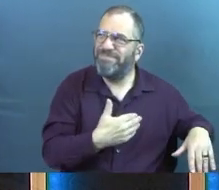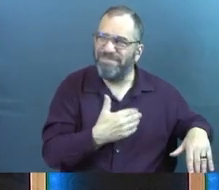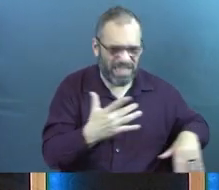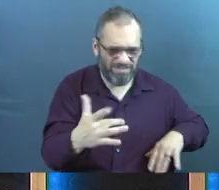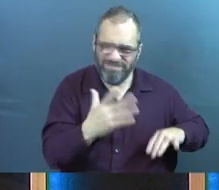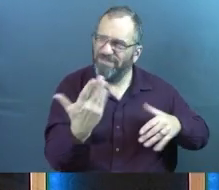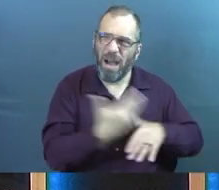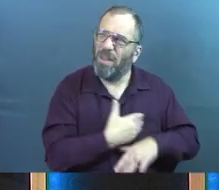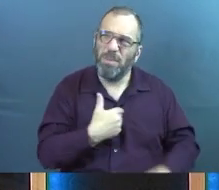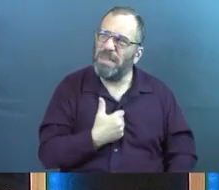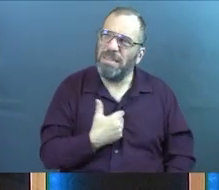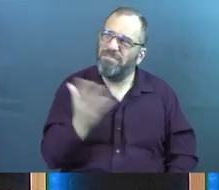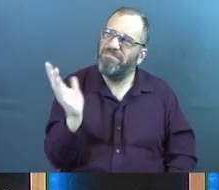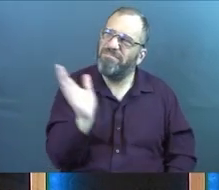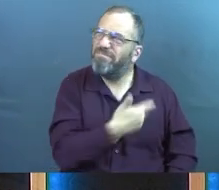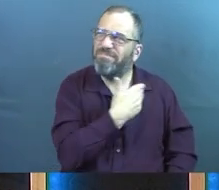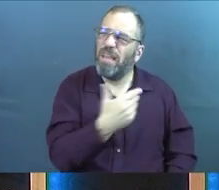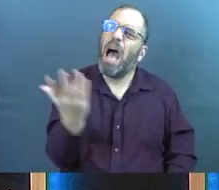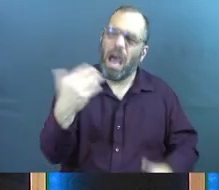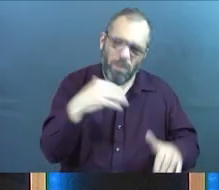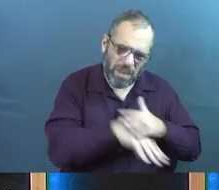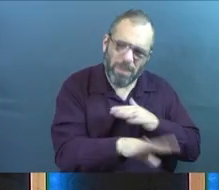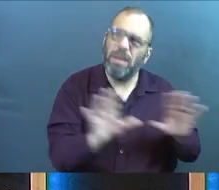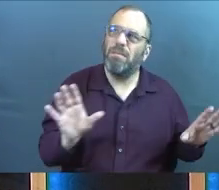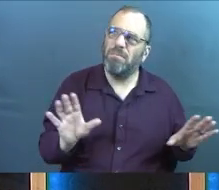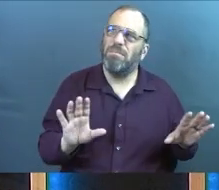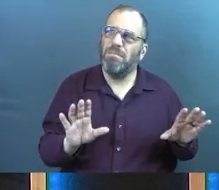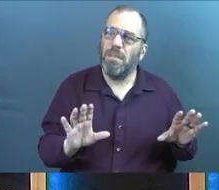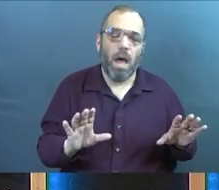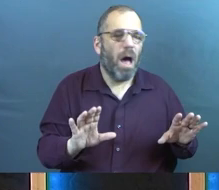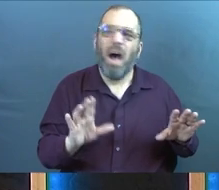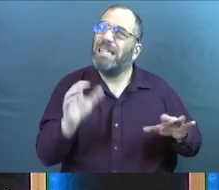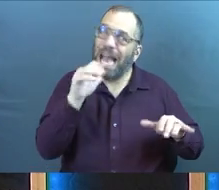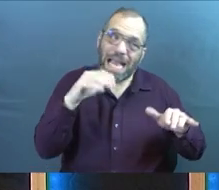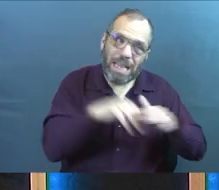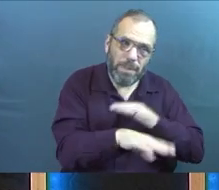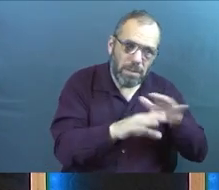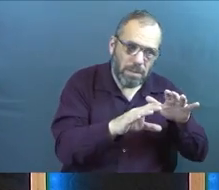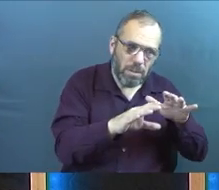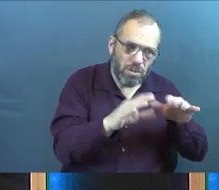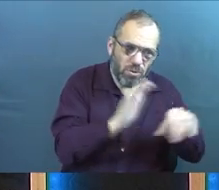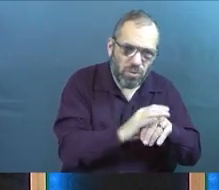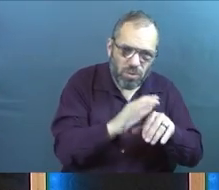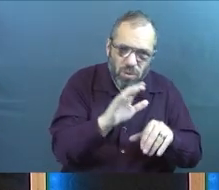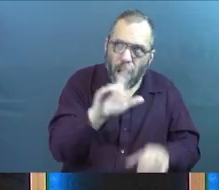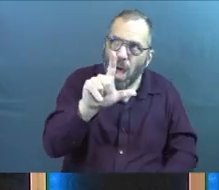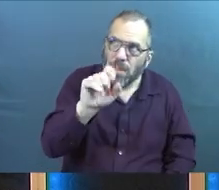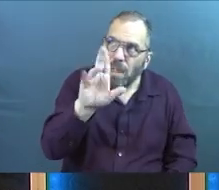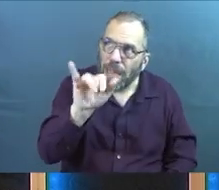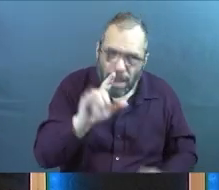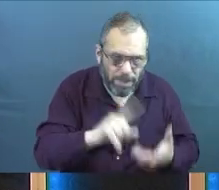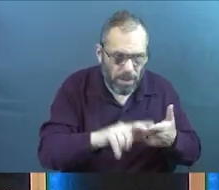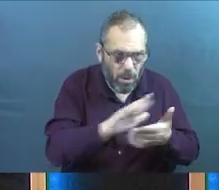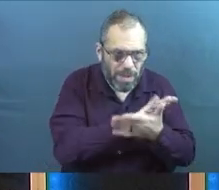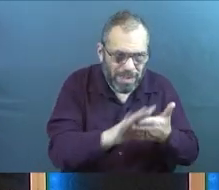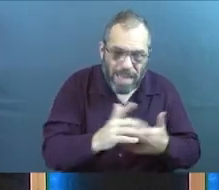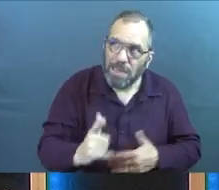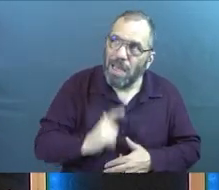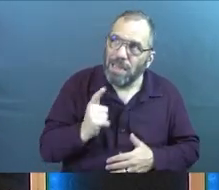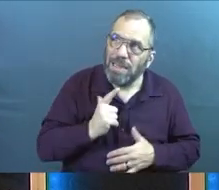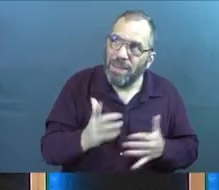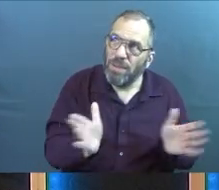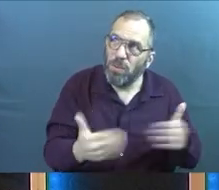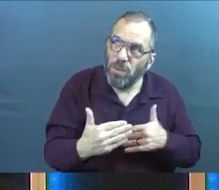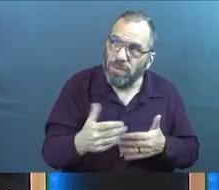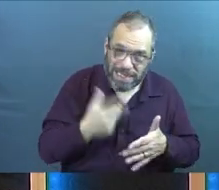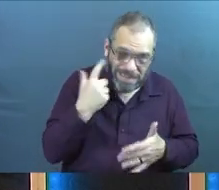me. Let me come in. And not just let me come into the foyer, the entrance space and the nice living room that